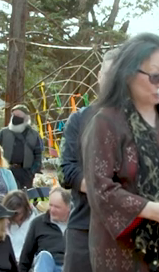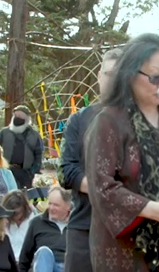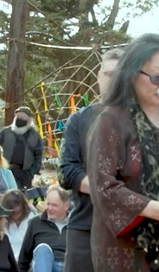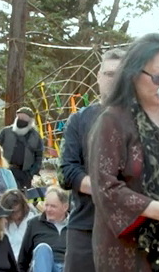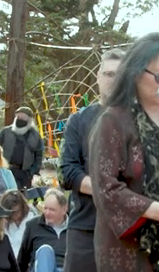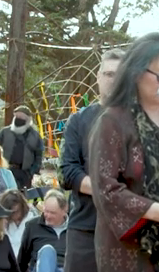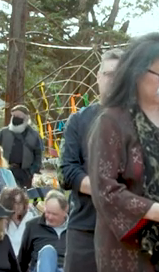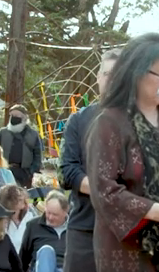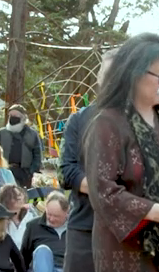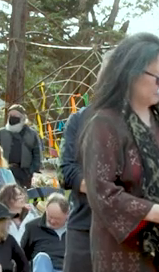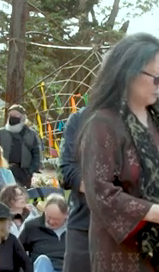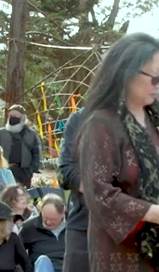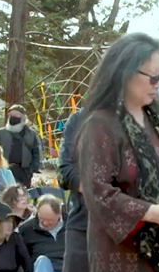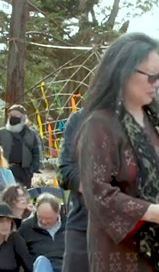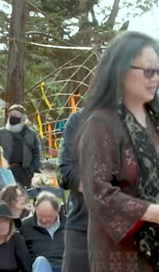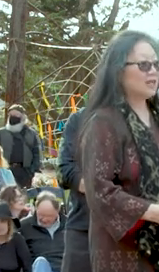Lash Christoph.